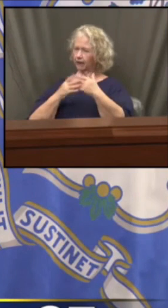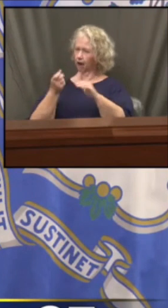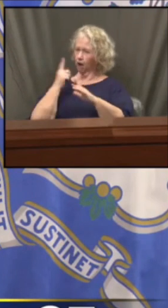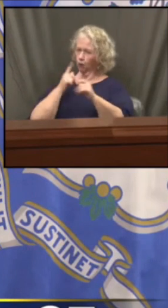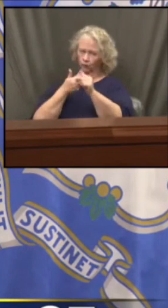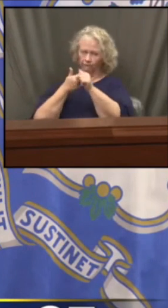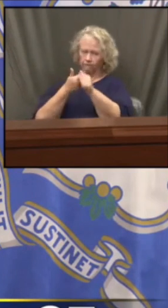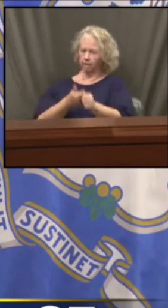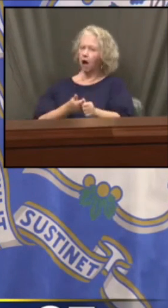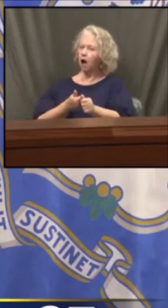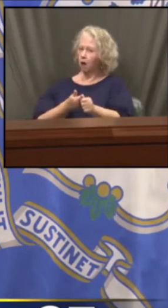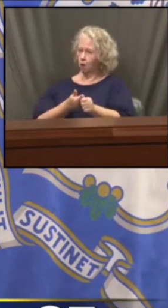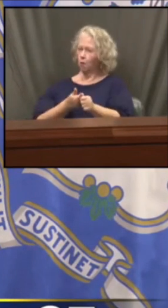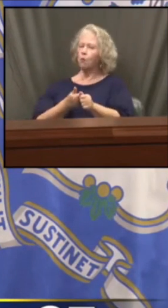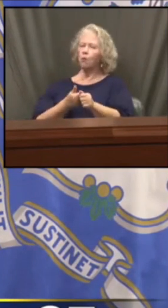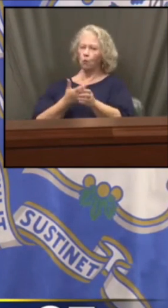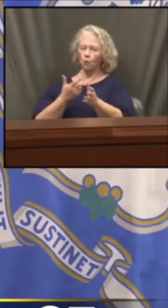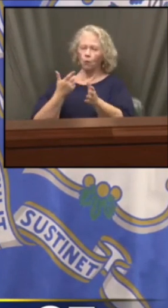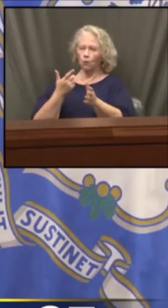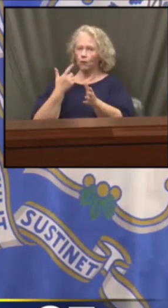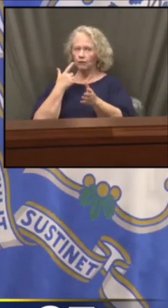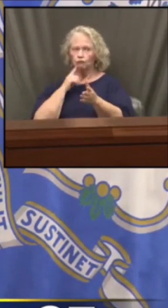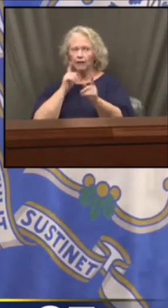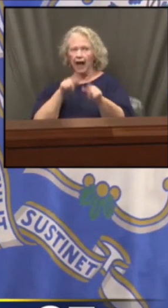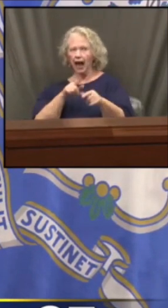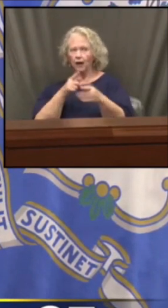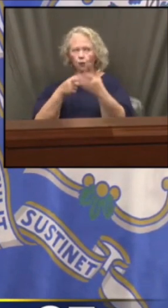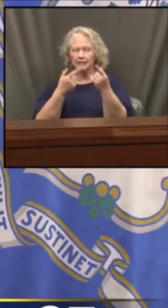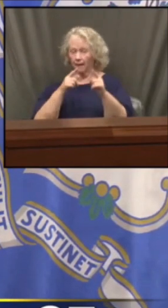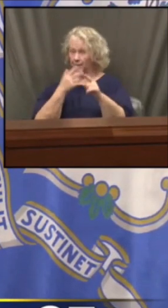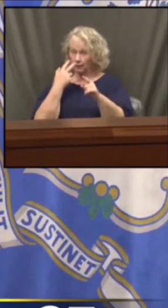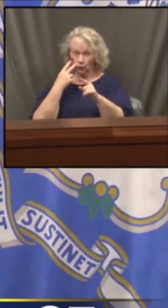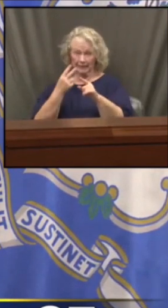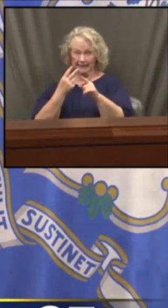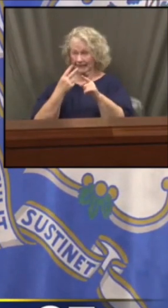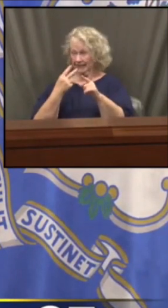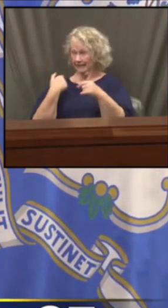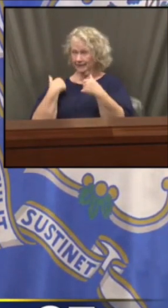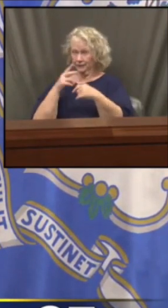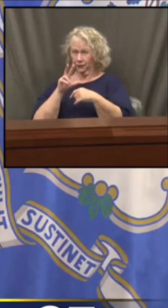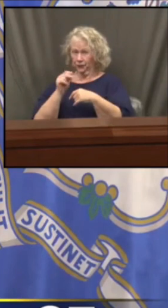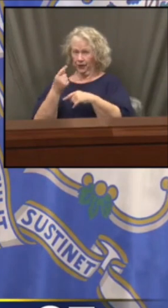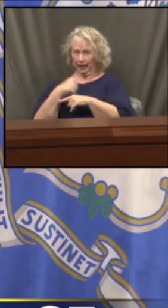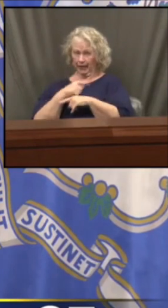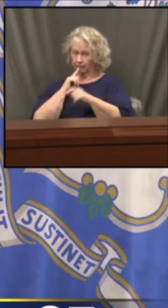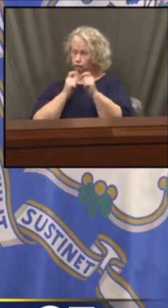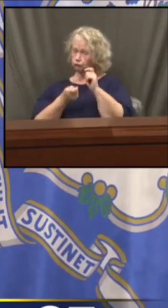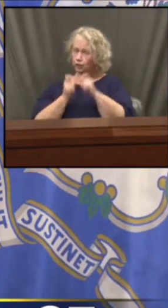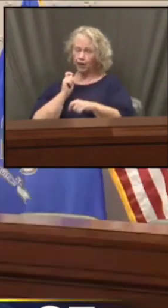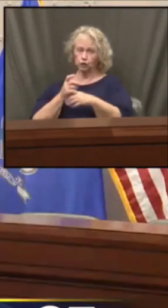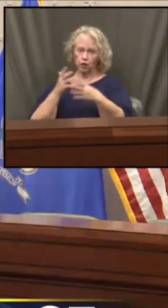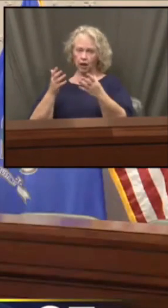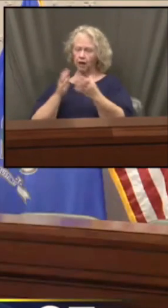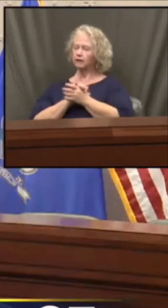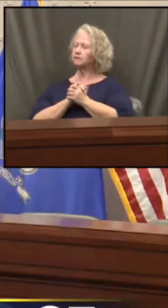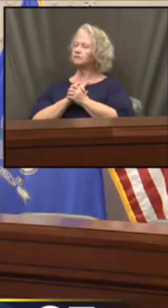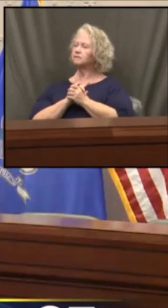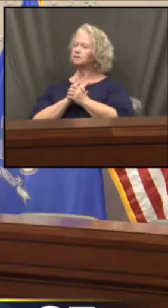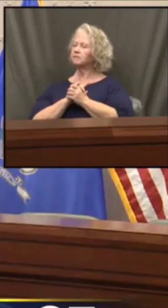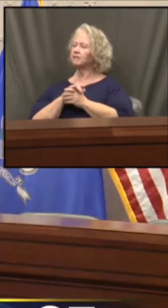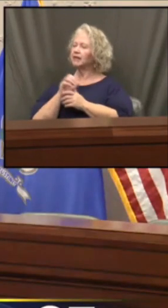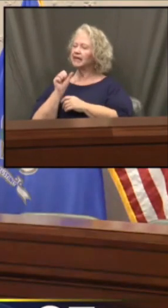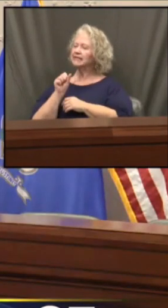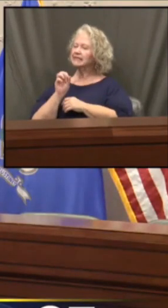that we can react to the Delta variant, because you see how much has changed just in the last 30 days. CBAC issued